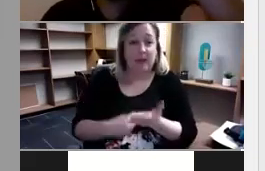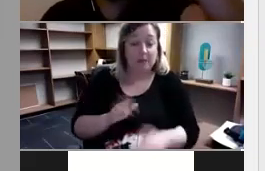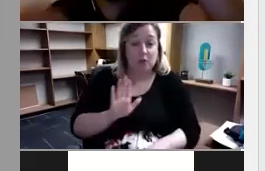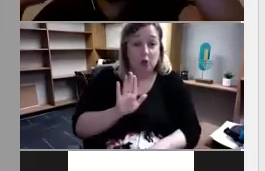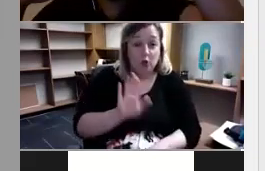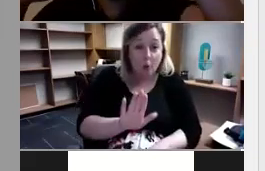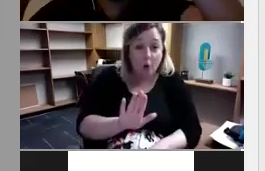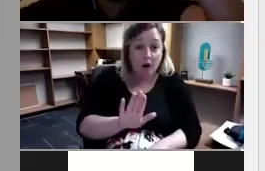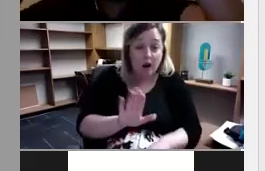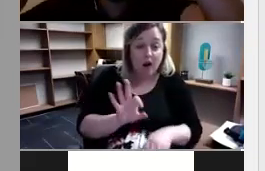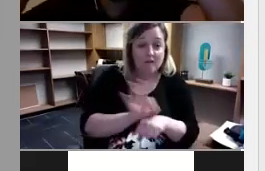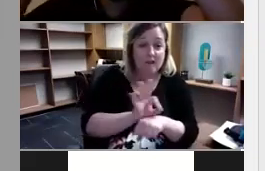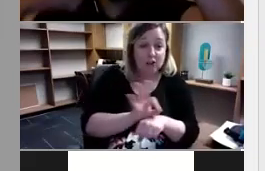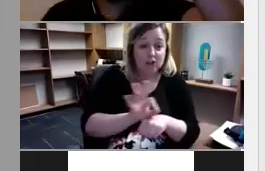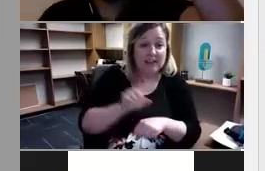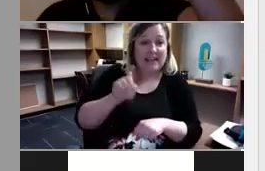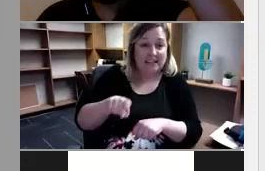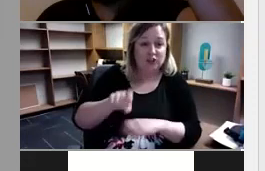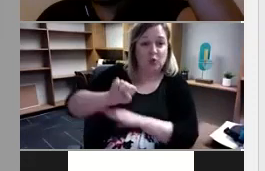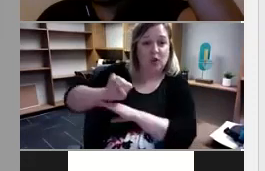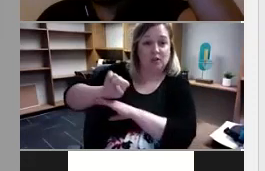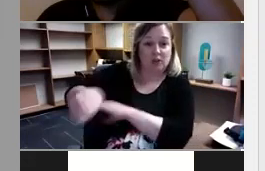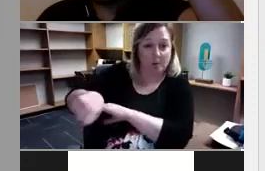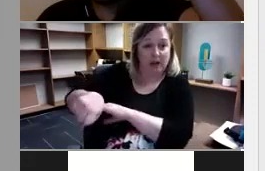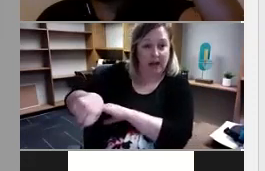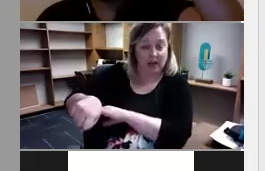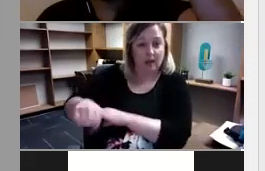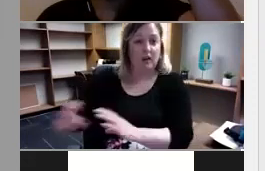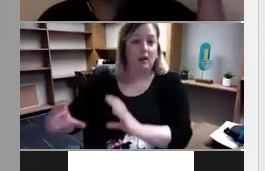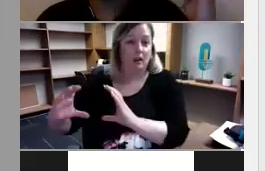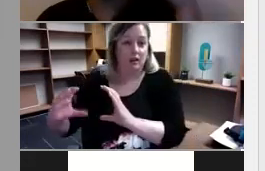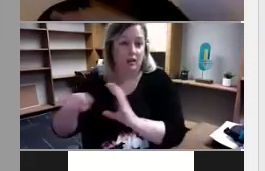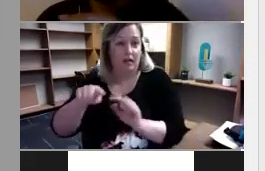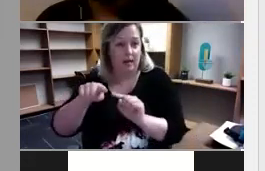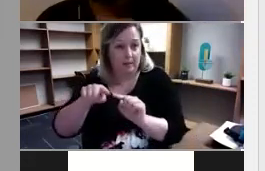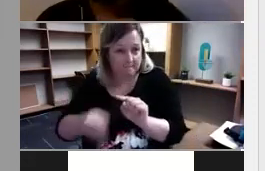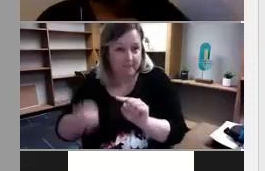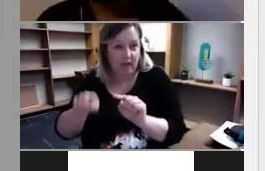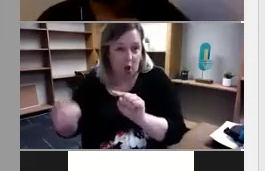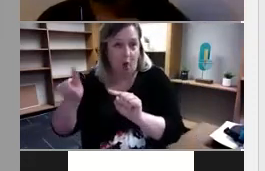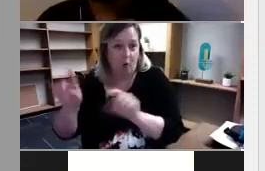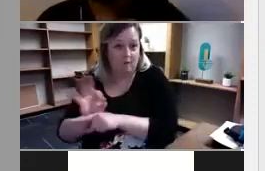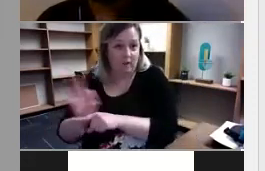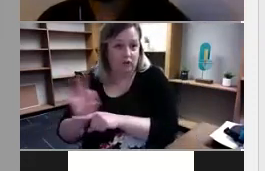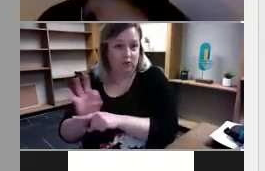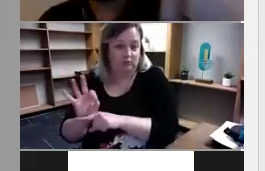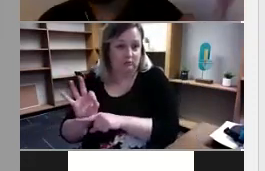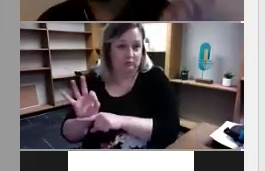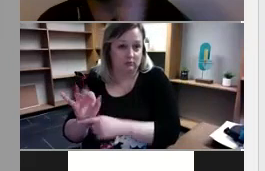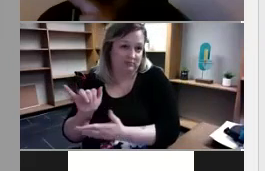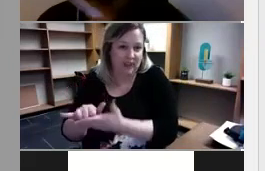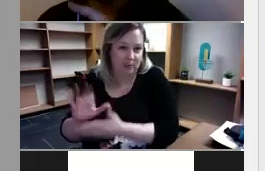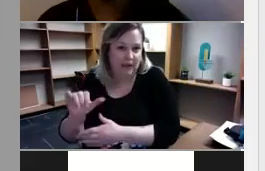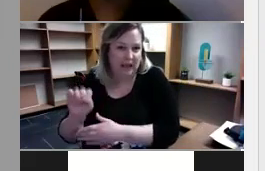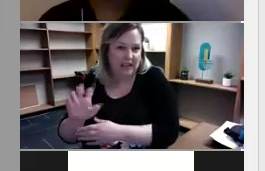function, merging function needs to dominate your big omega function, right? That applies for case 3. Right, so it